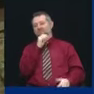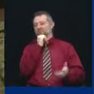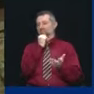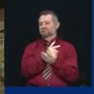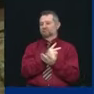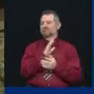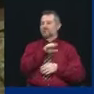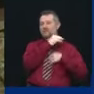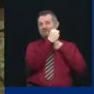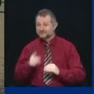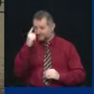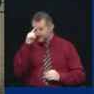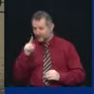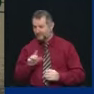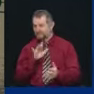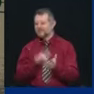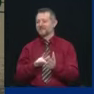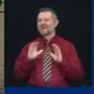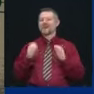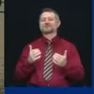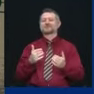effect in New York State.